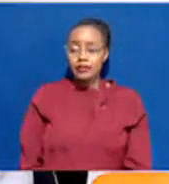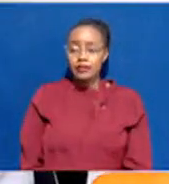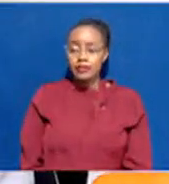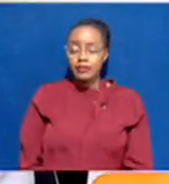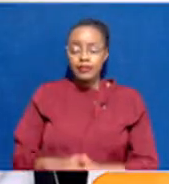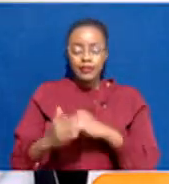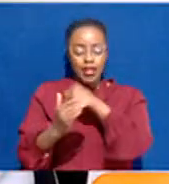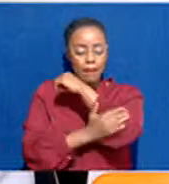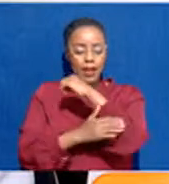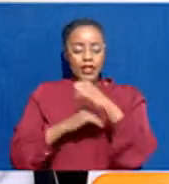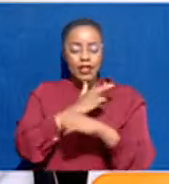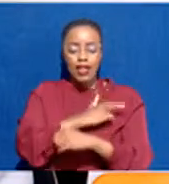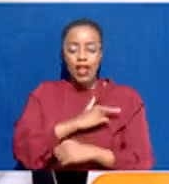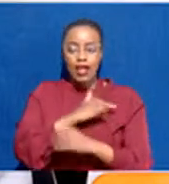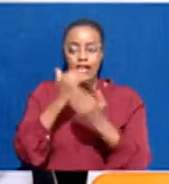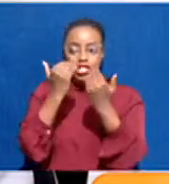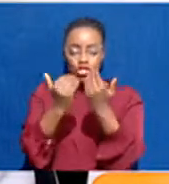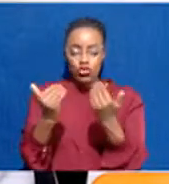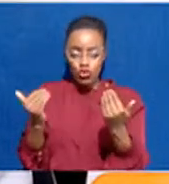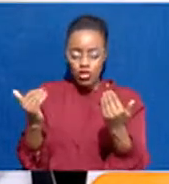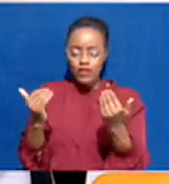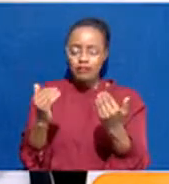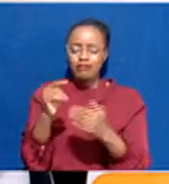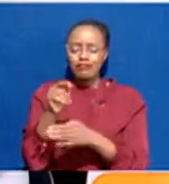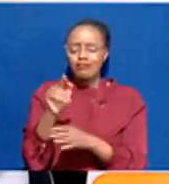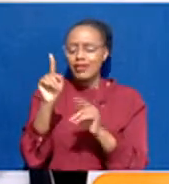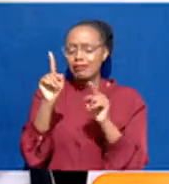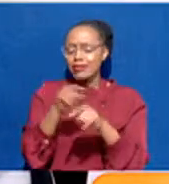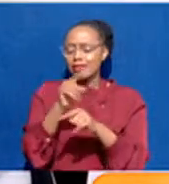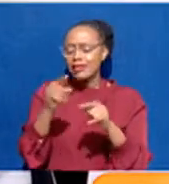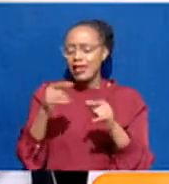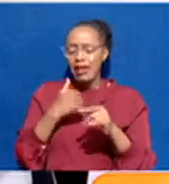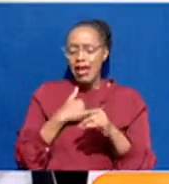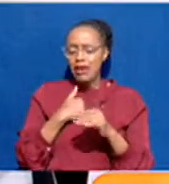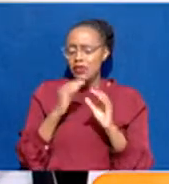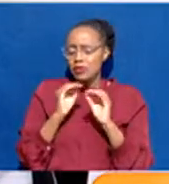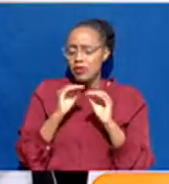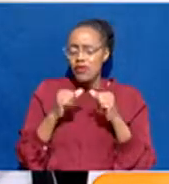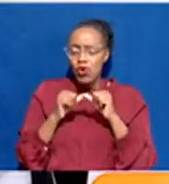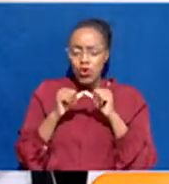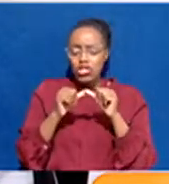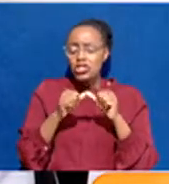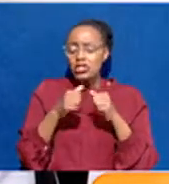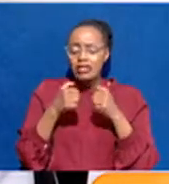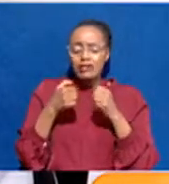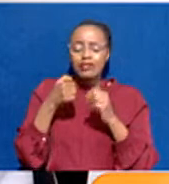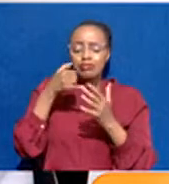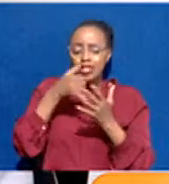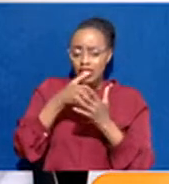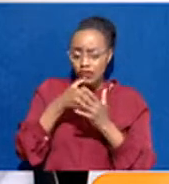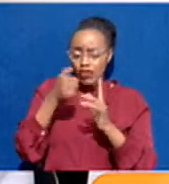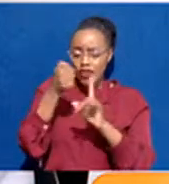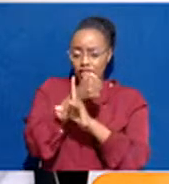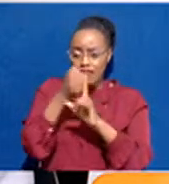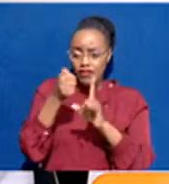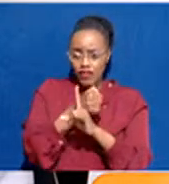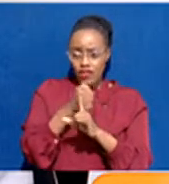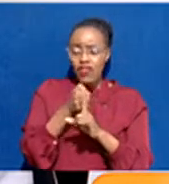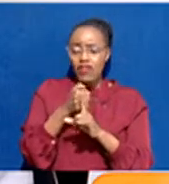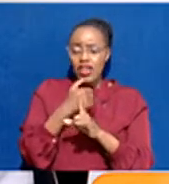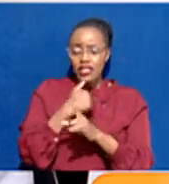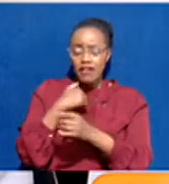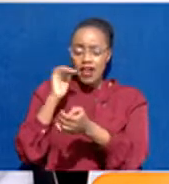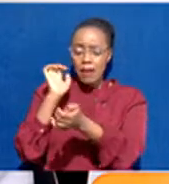is unfortunate that children, despite their innocence, continue to face the brunt of the violence. Cases of